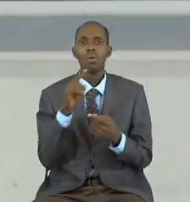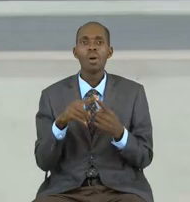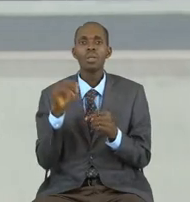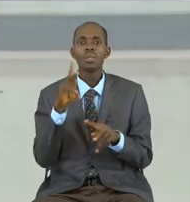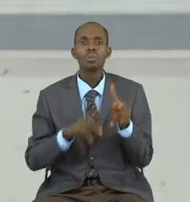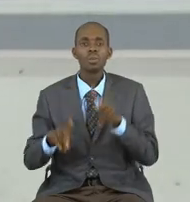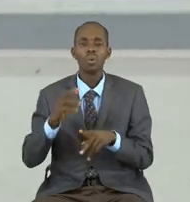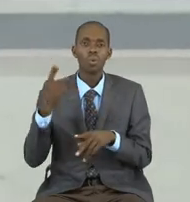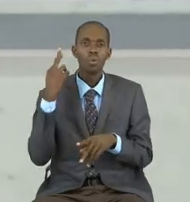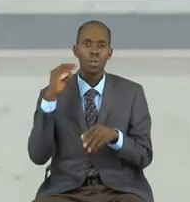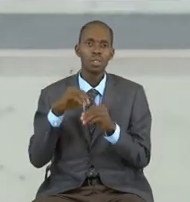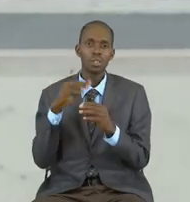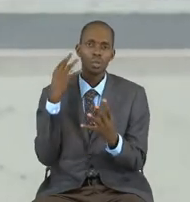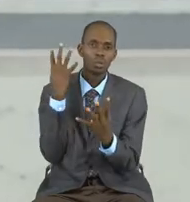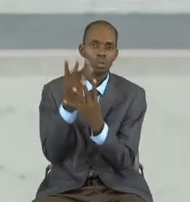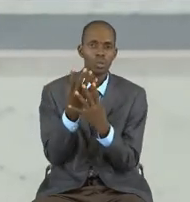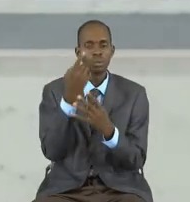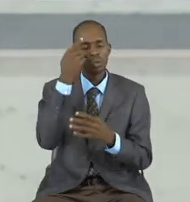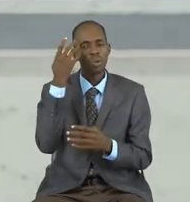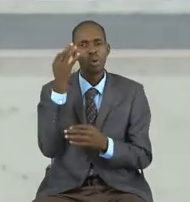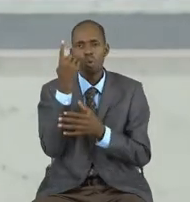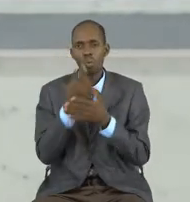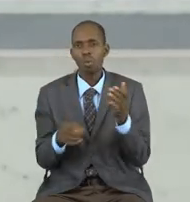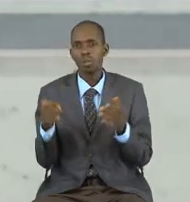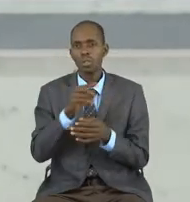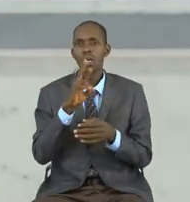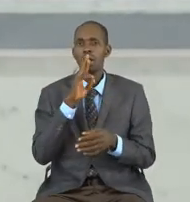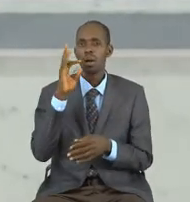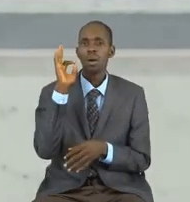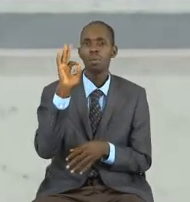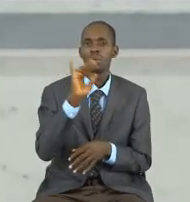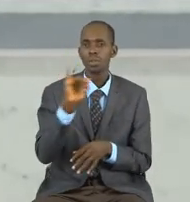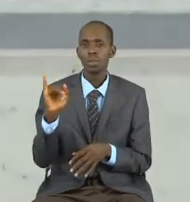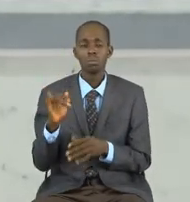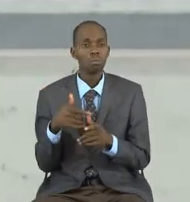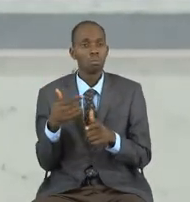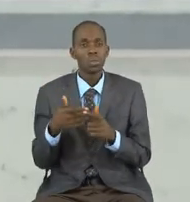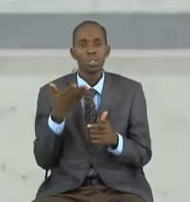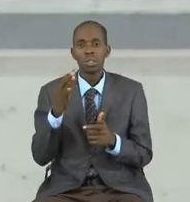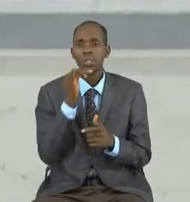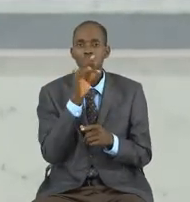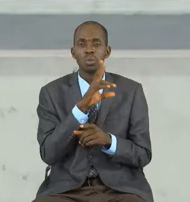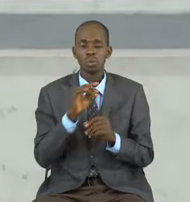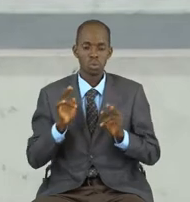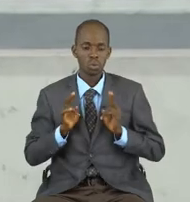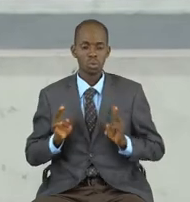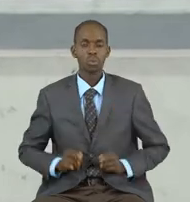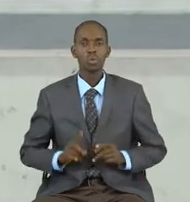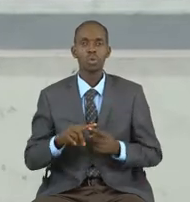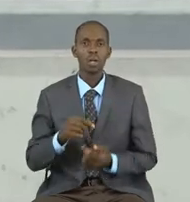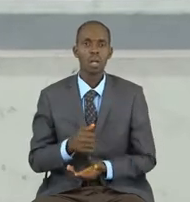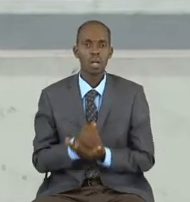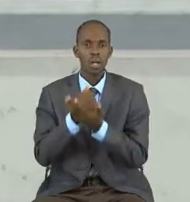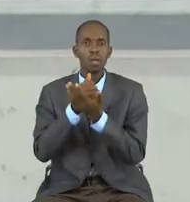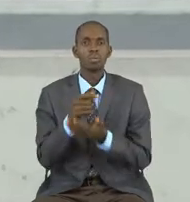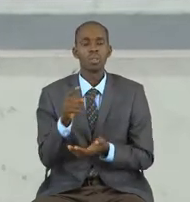prison because of what they were preaching, then there was nobody, no human being to help them. But God